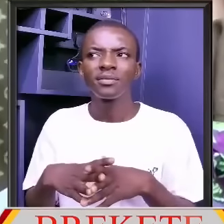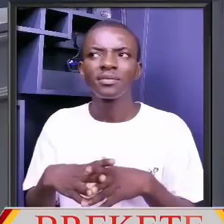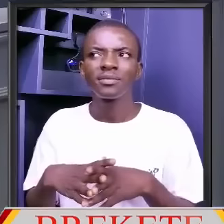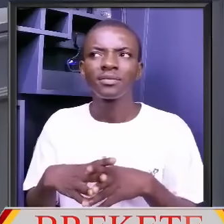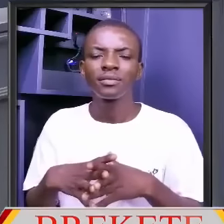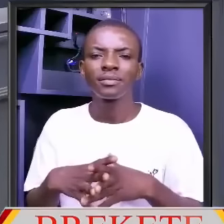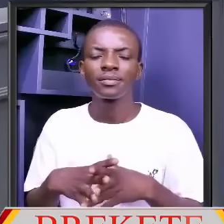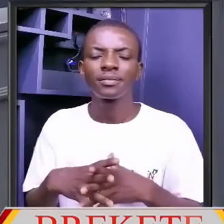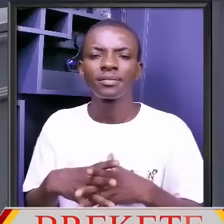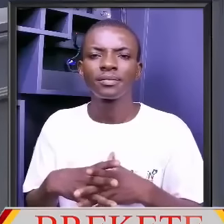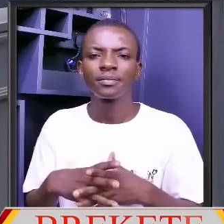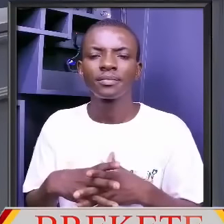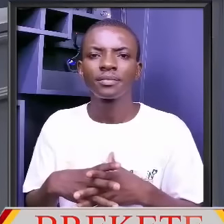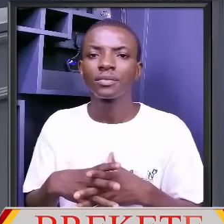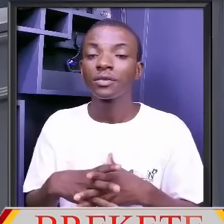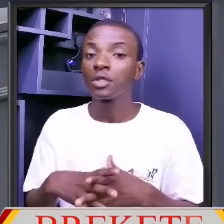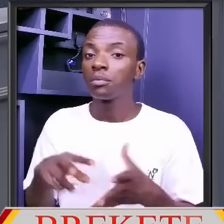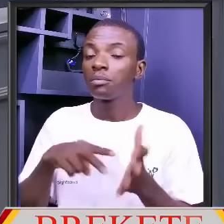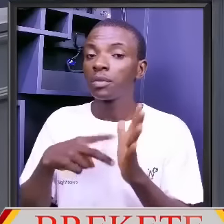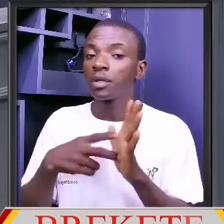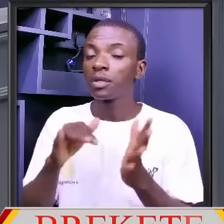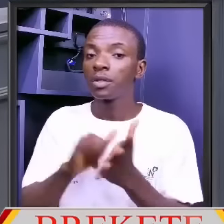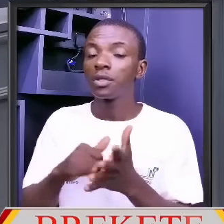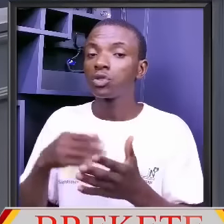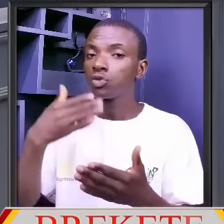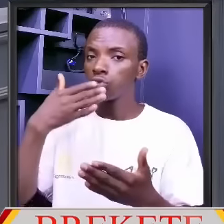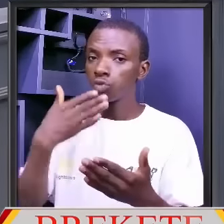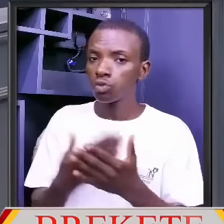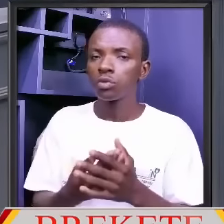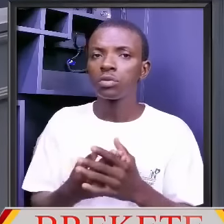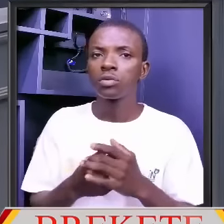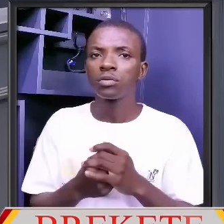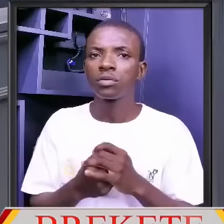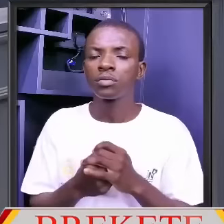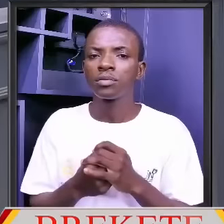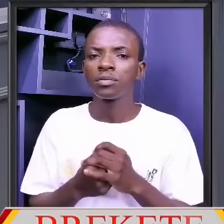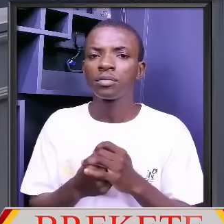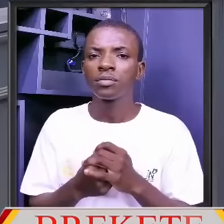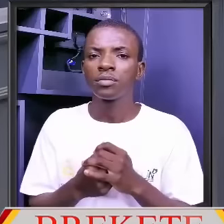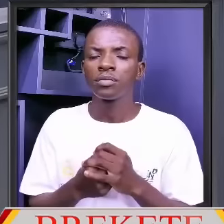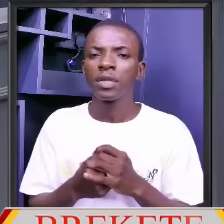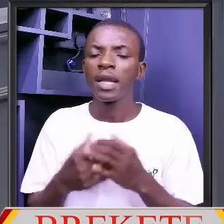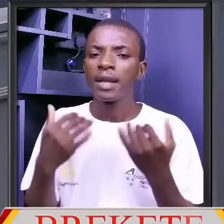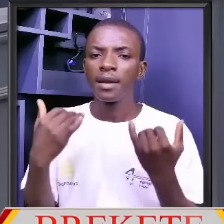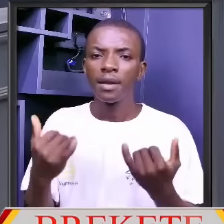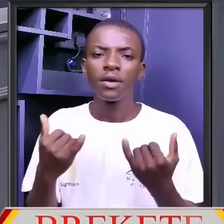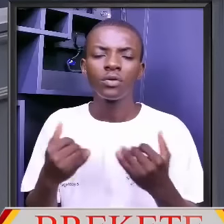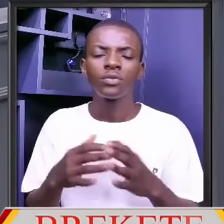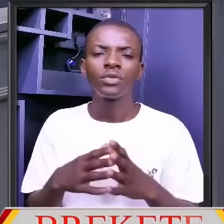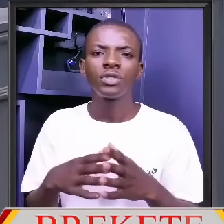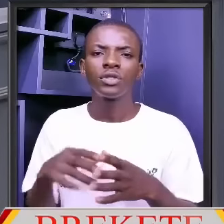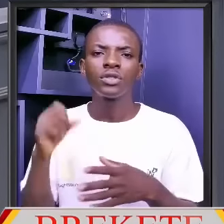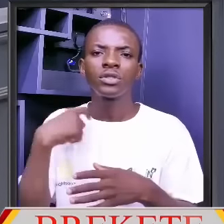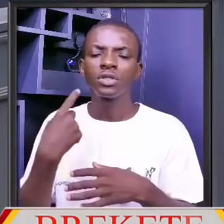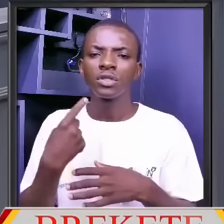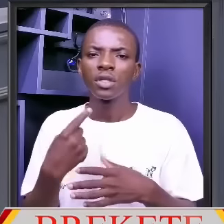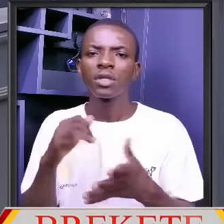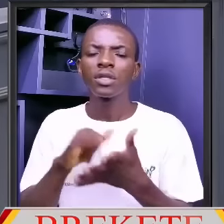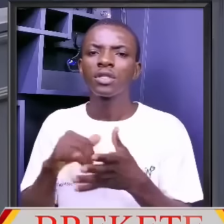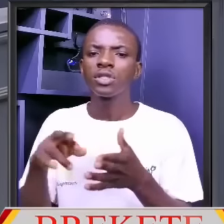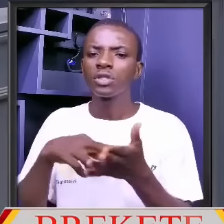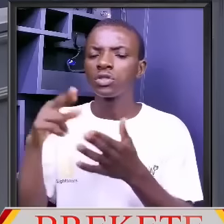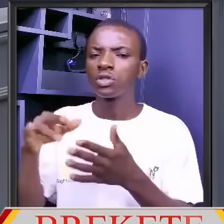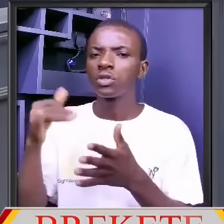Yes. Ha! So it means say it good. Very good. Now, She come talk say,